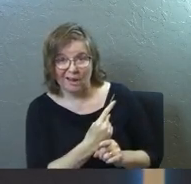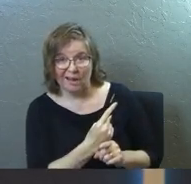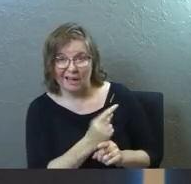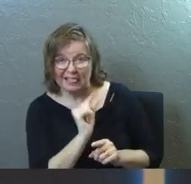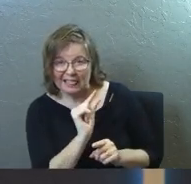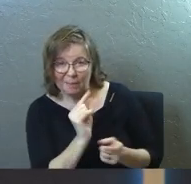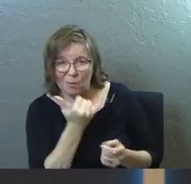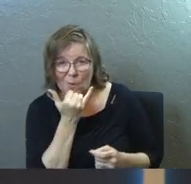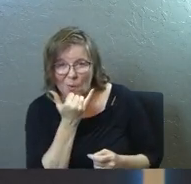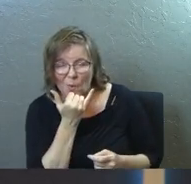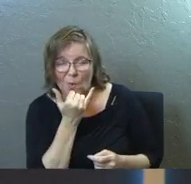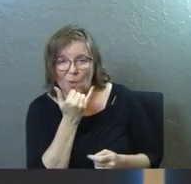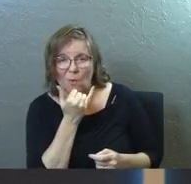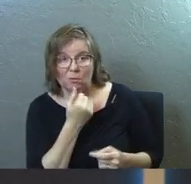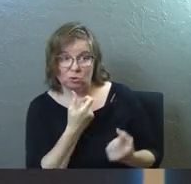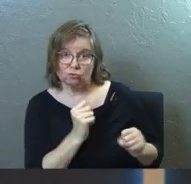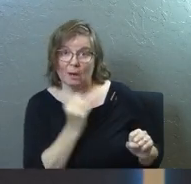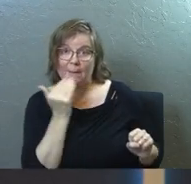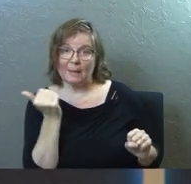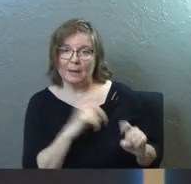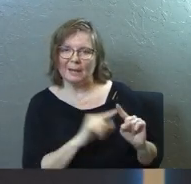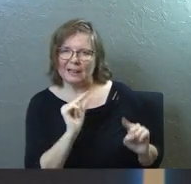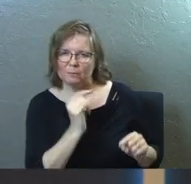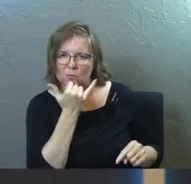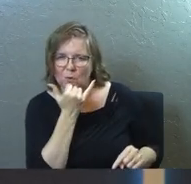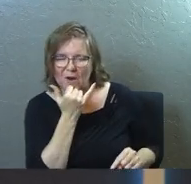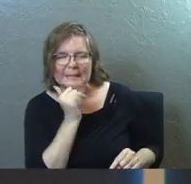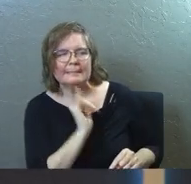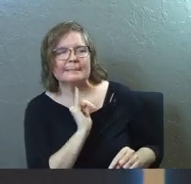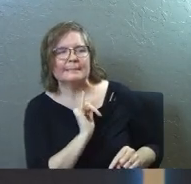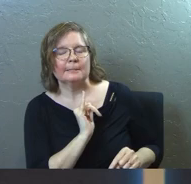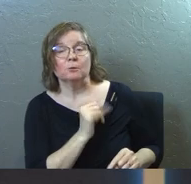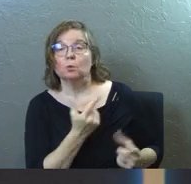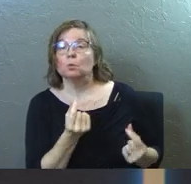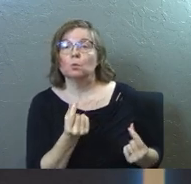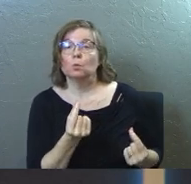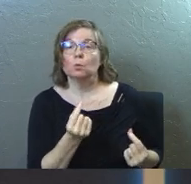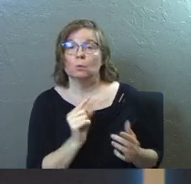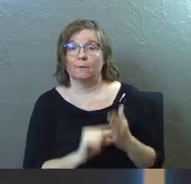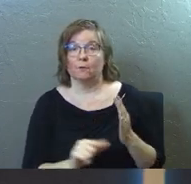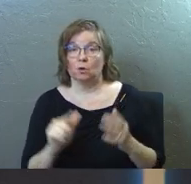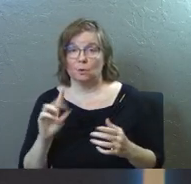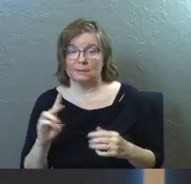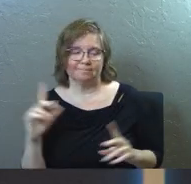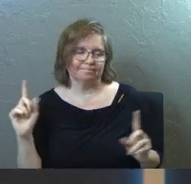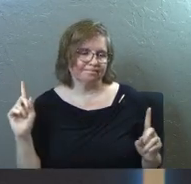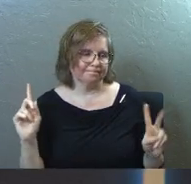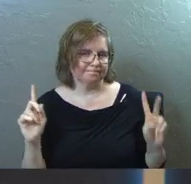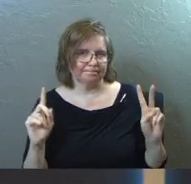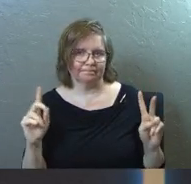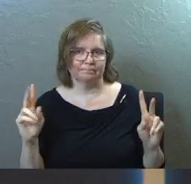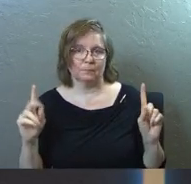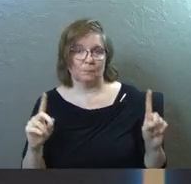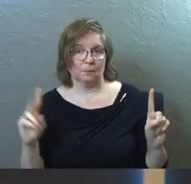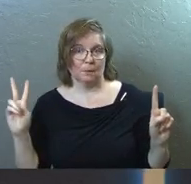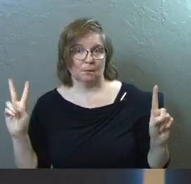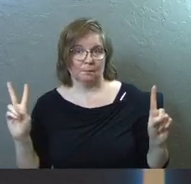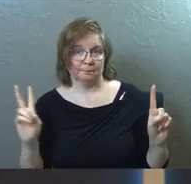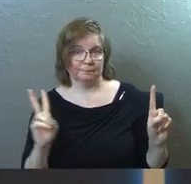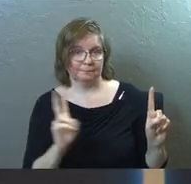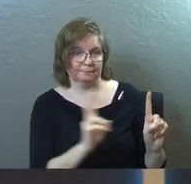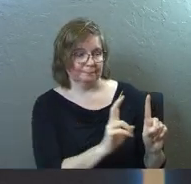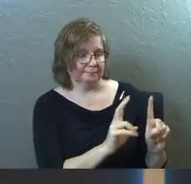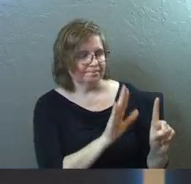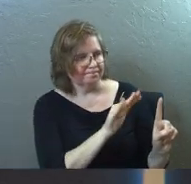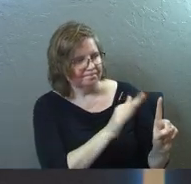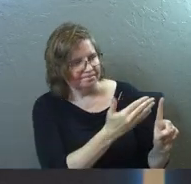accurate. They're like, this guy actually is not teaching the right thing all the way. And so here's what they do in verse 26, right? When Priscilla and Aquila heard him preaching boldly